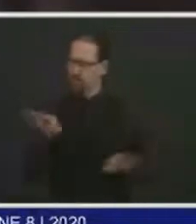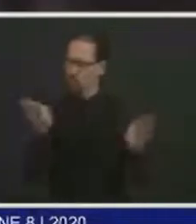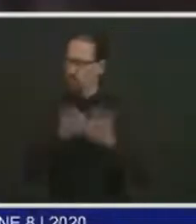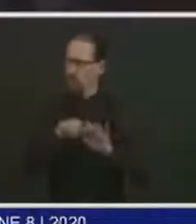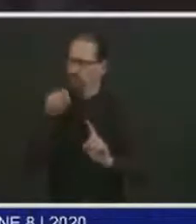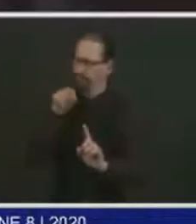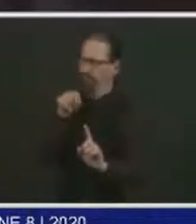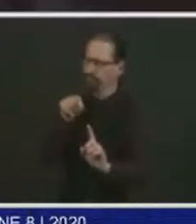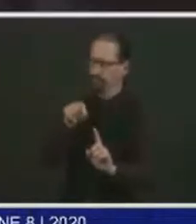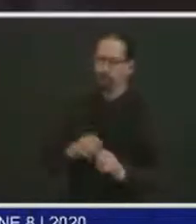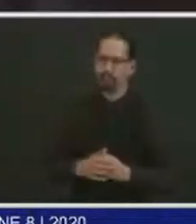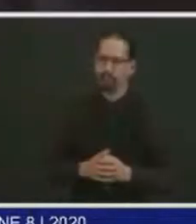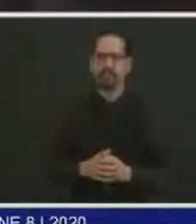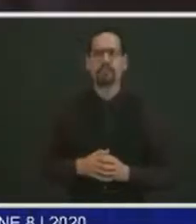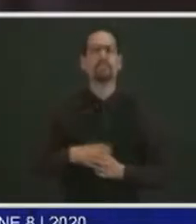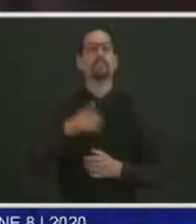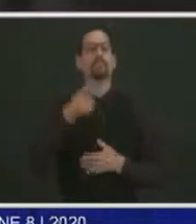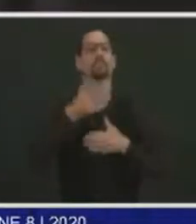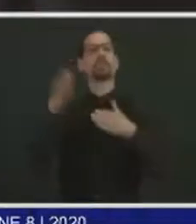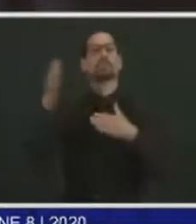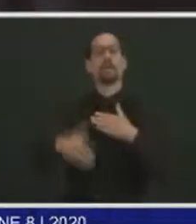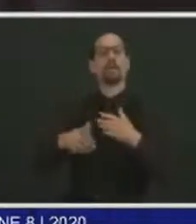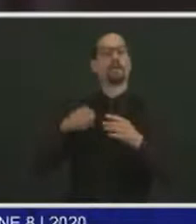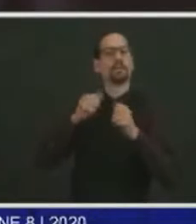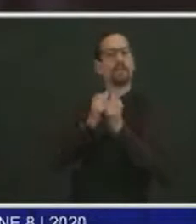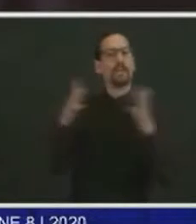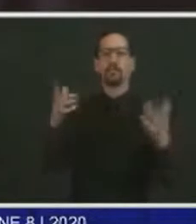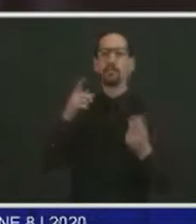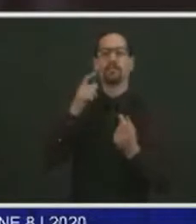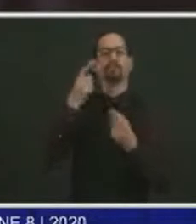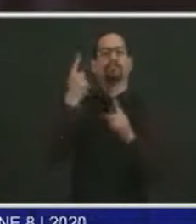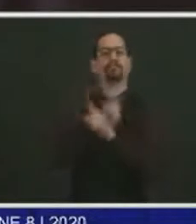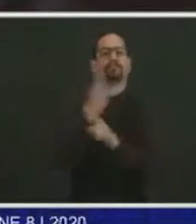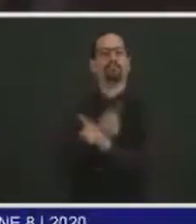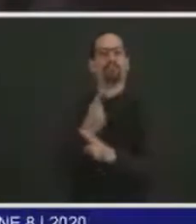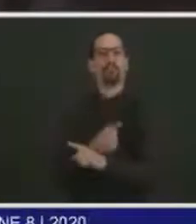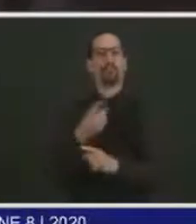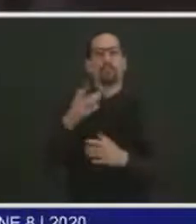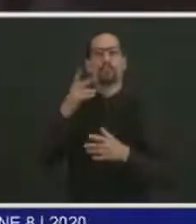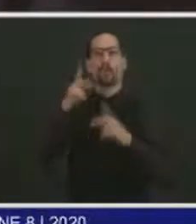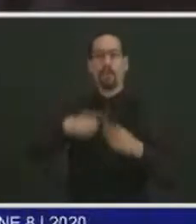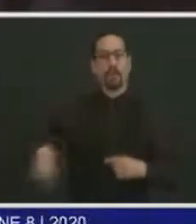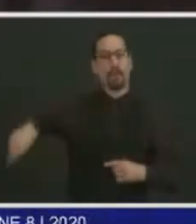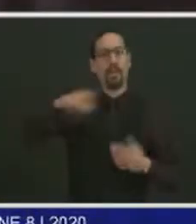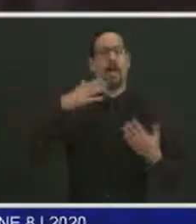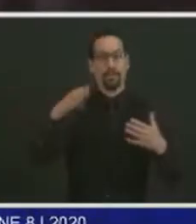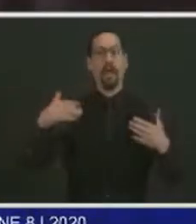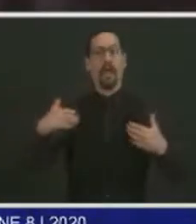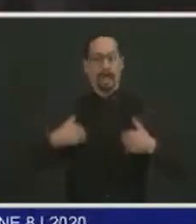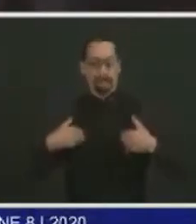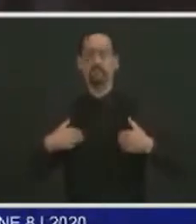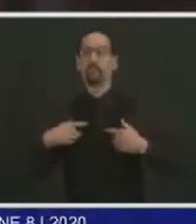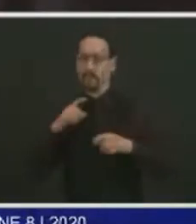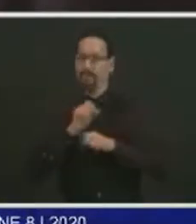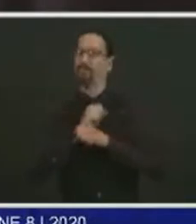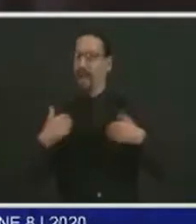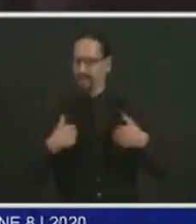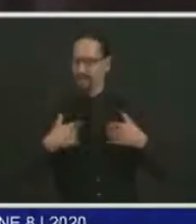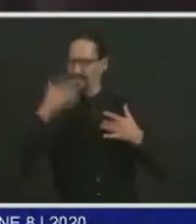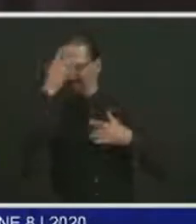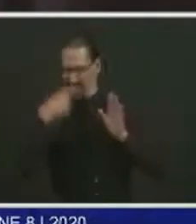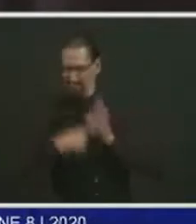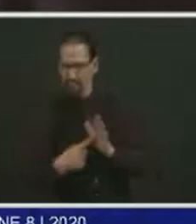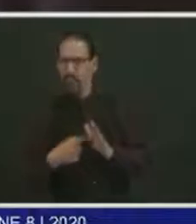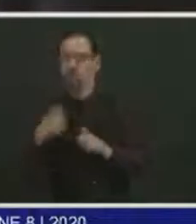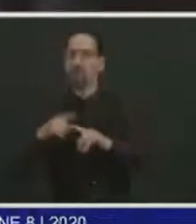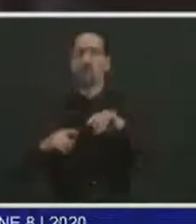symptoms. That is still true. That has not changed. However, testing people without symptoms